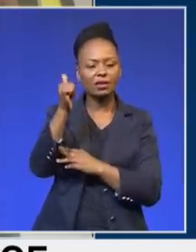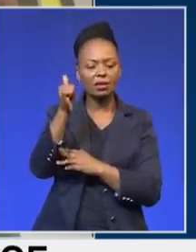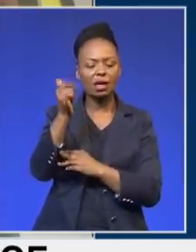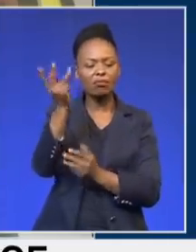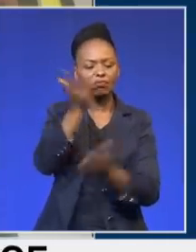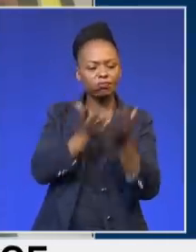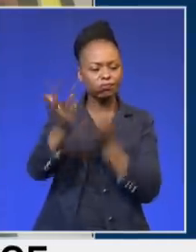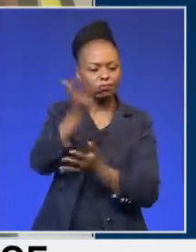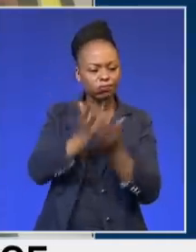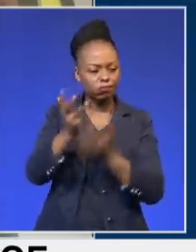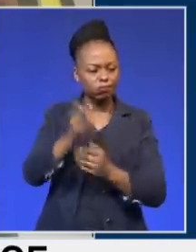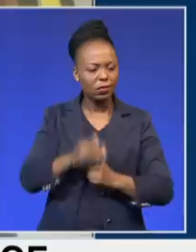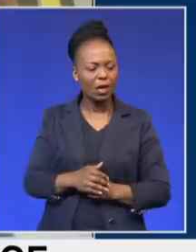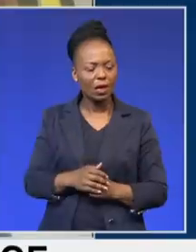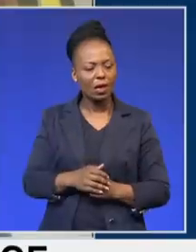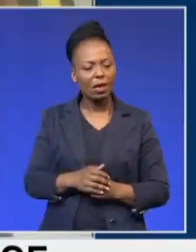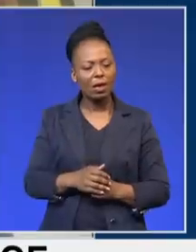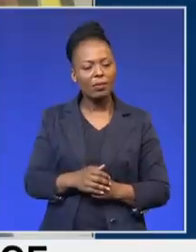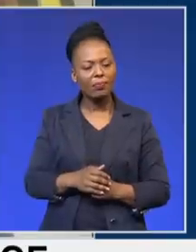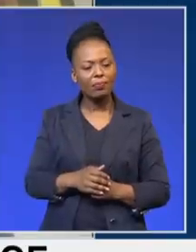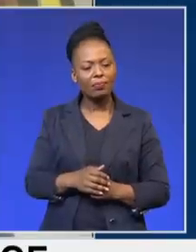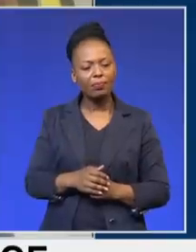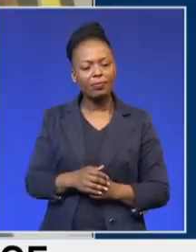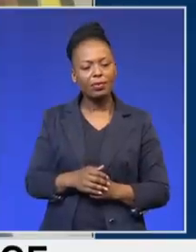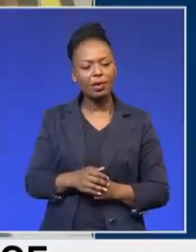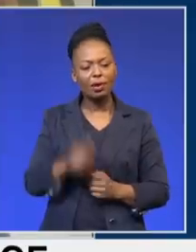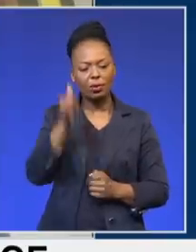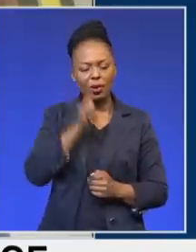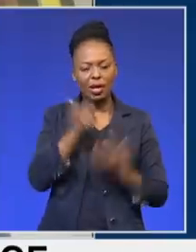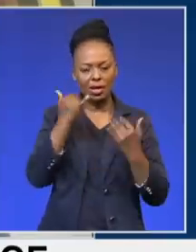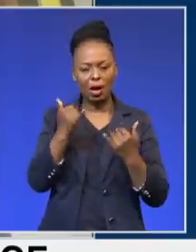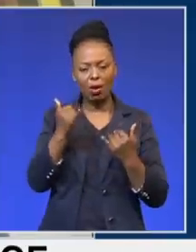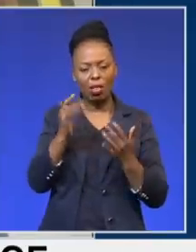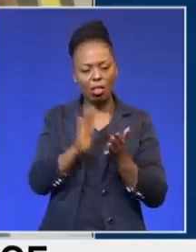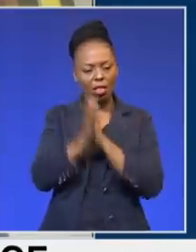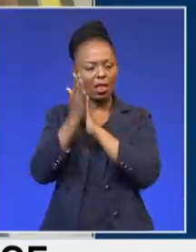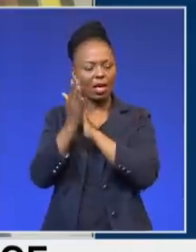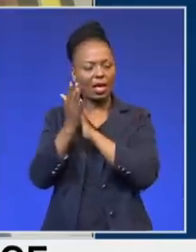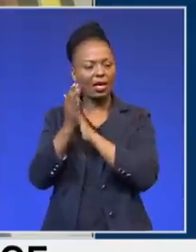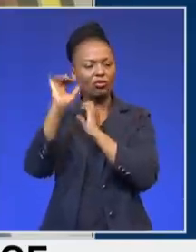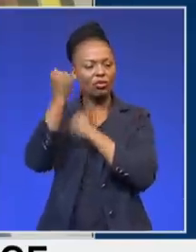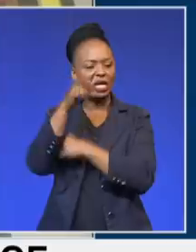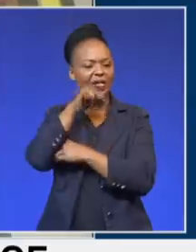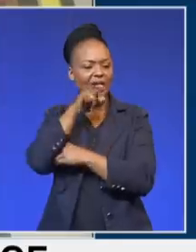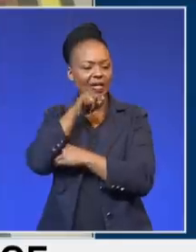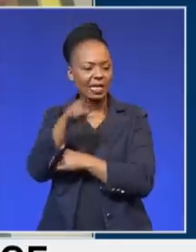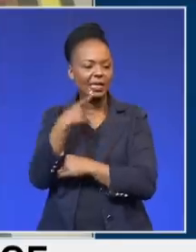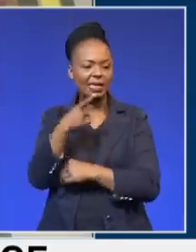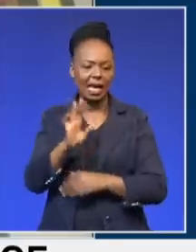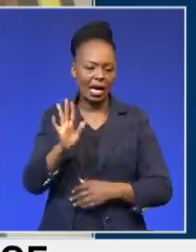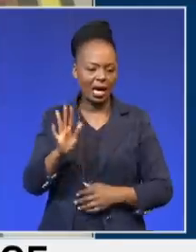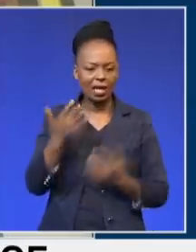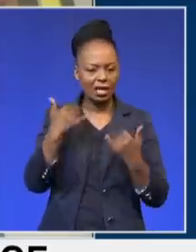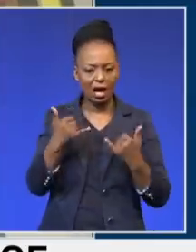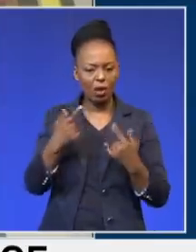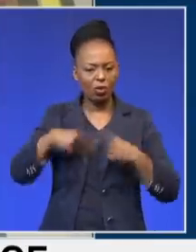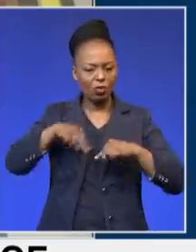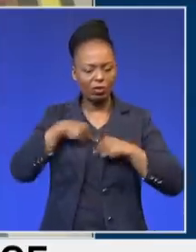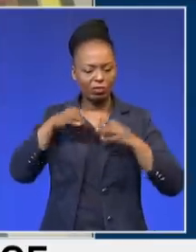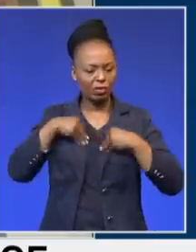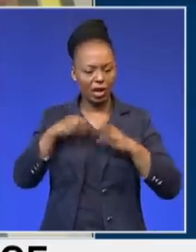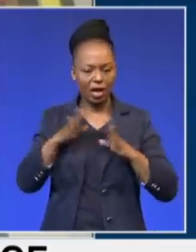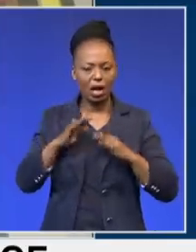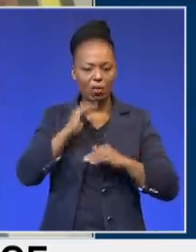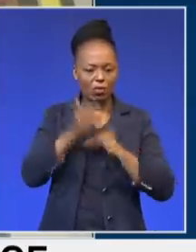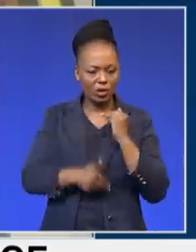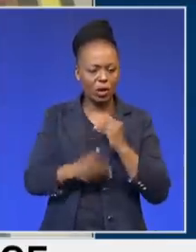around AGOA. And when we compromised, it killed our chicken industry. And we had the next round of discussions. We said, no, we're not going to compromise. We need to protect our own